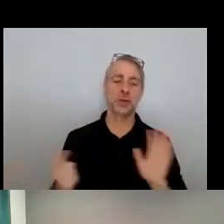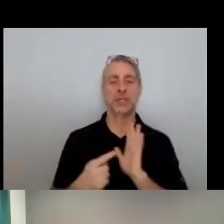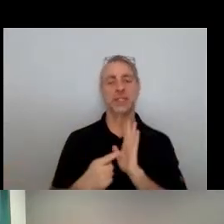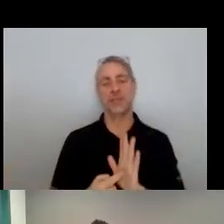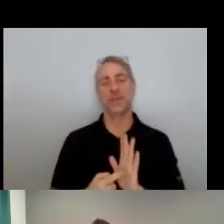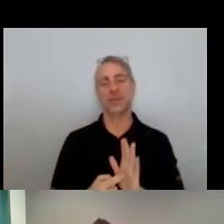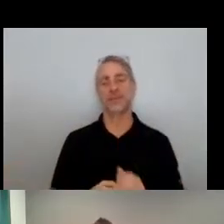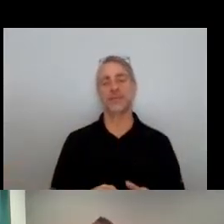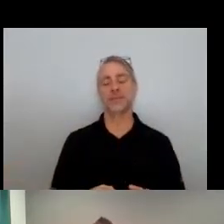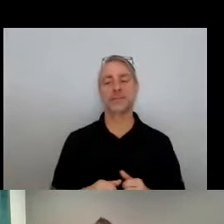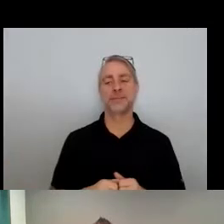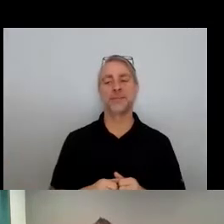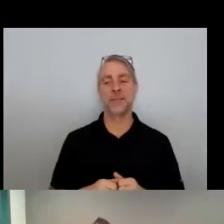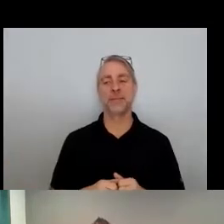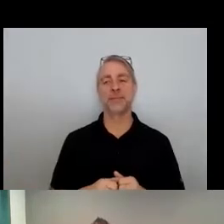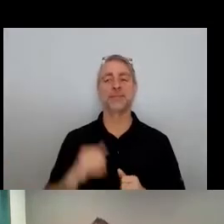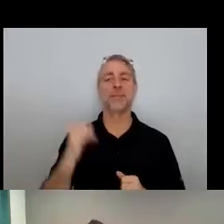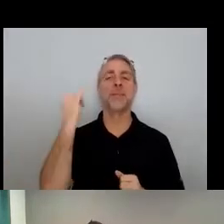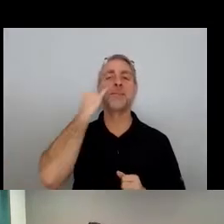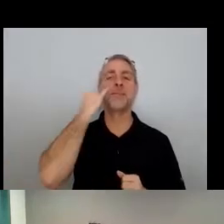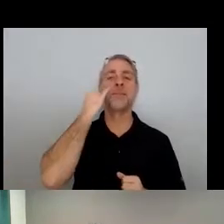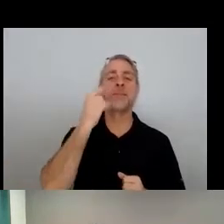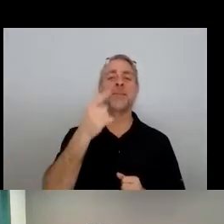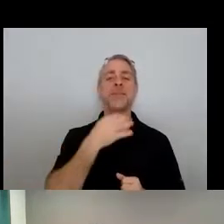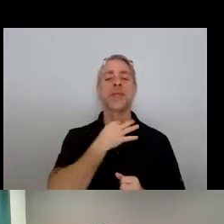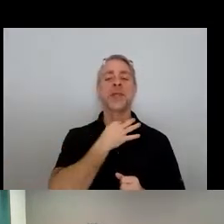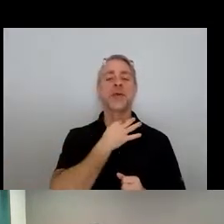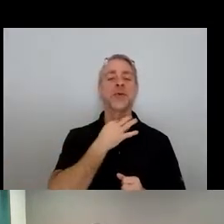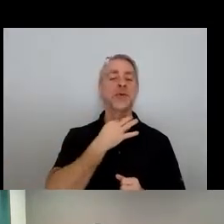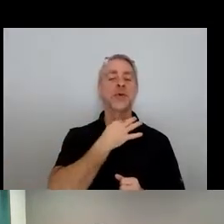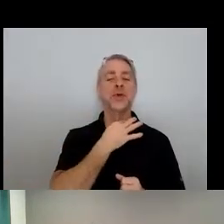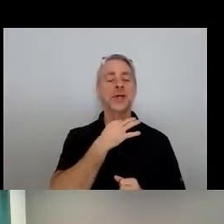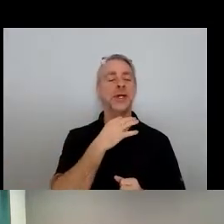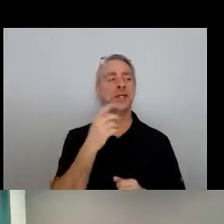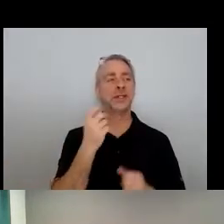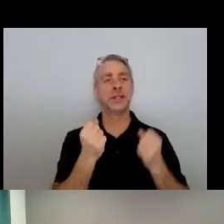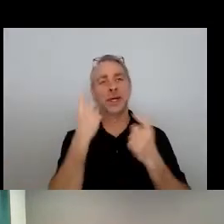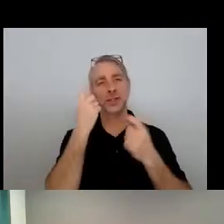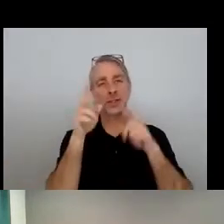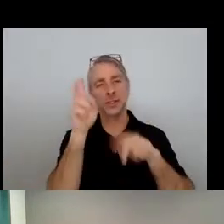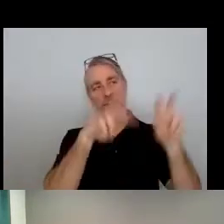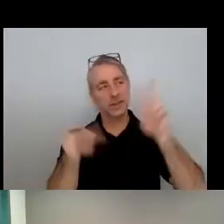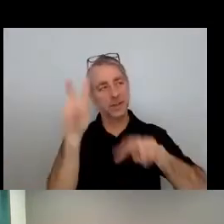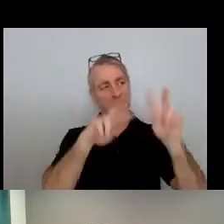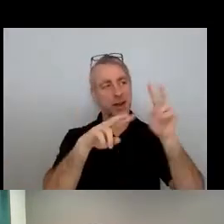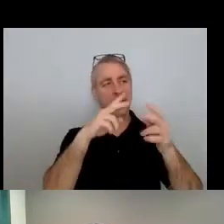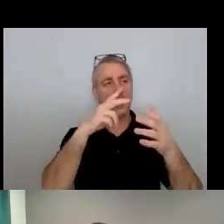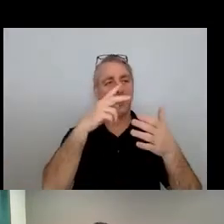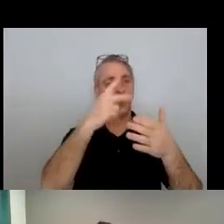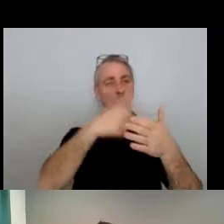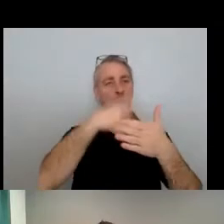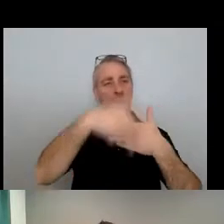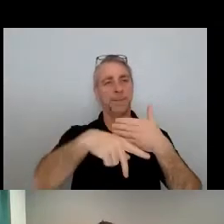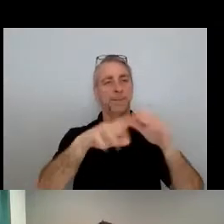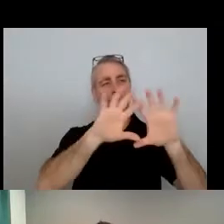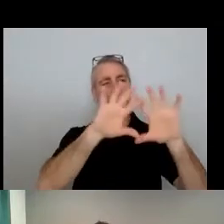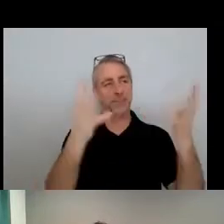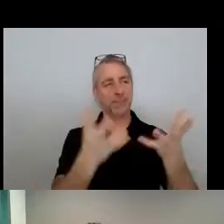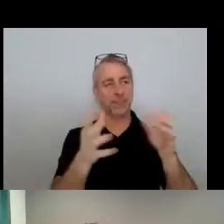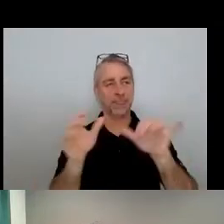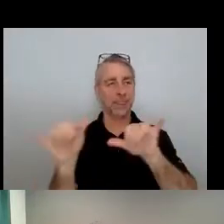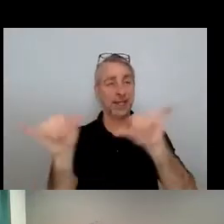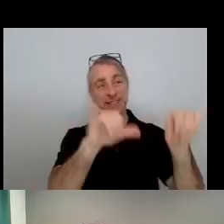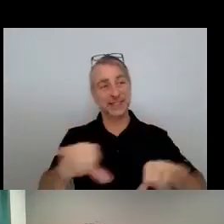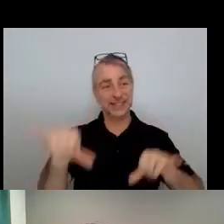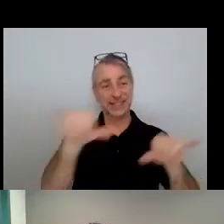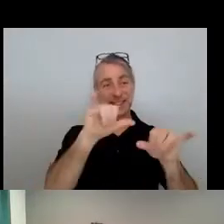in understanding the effects of various programs, all with the same characteristics and maybe